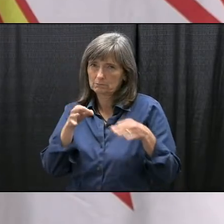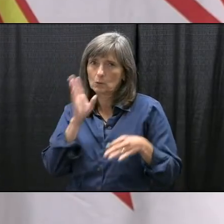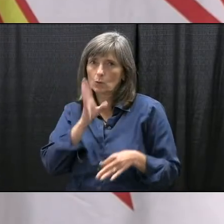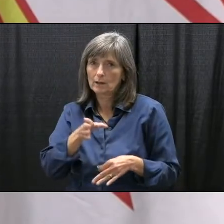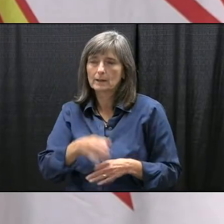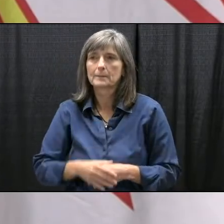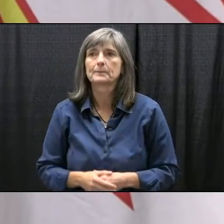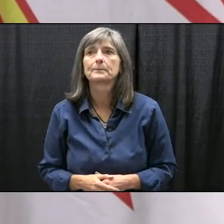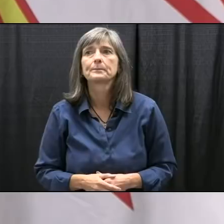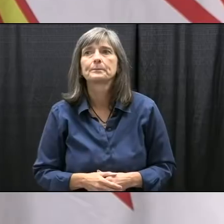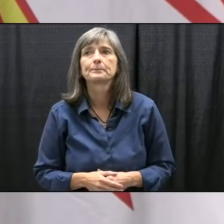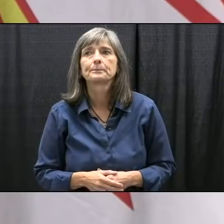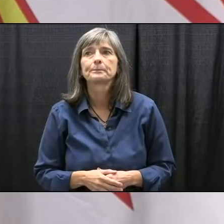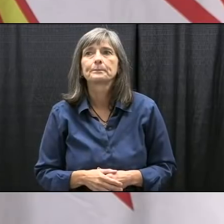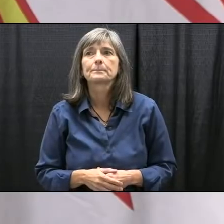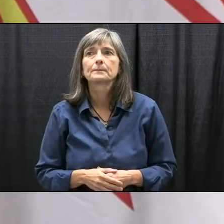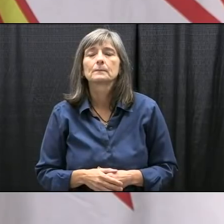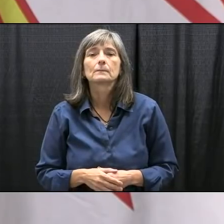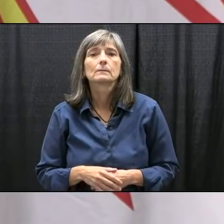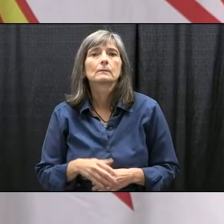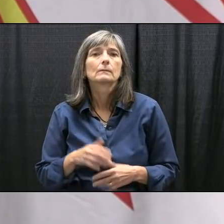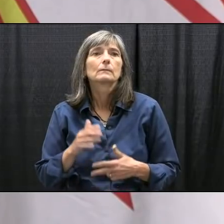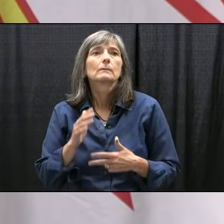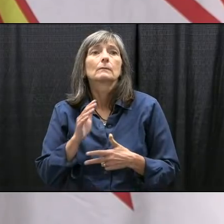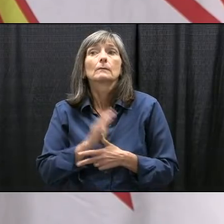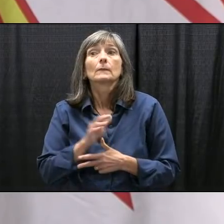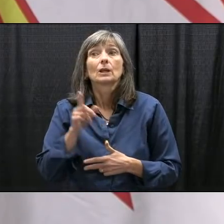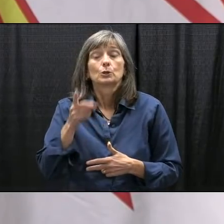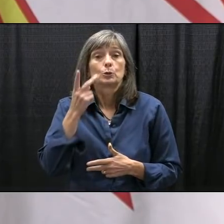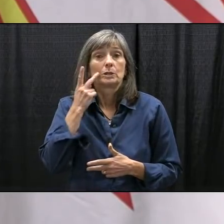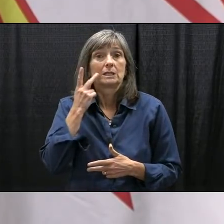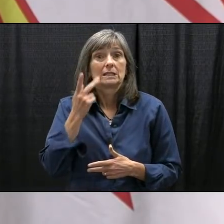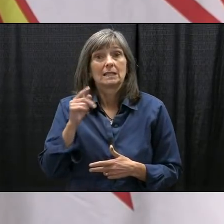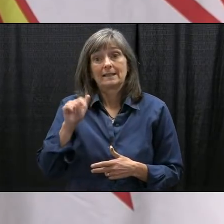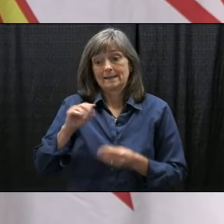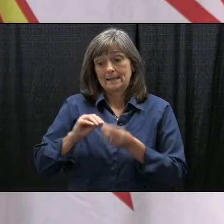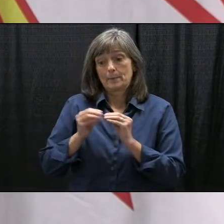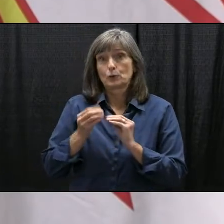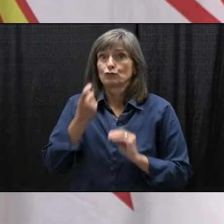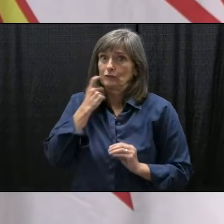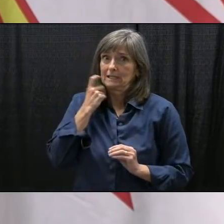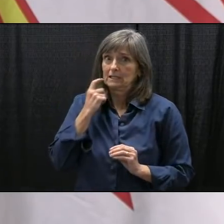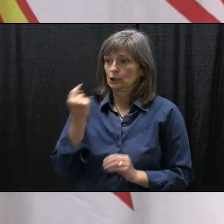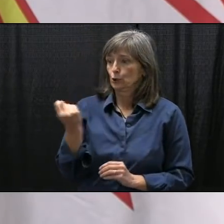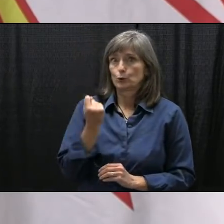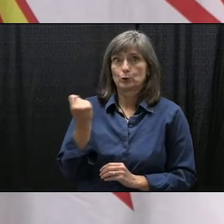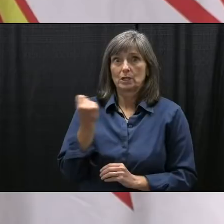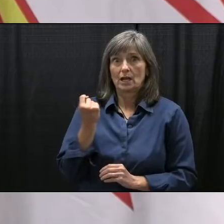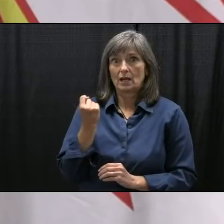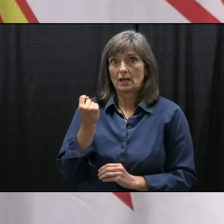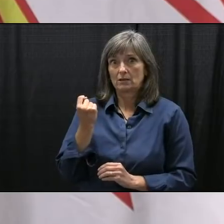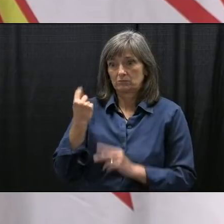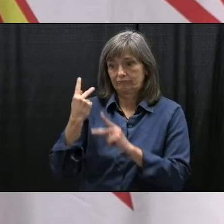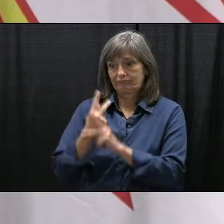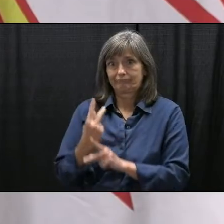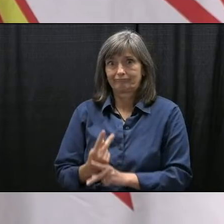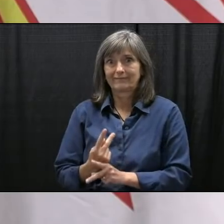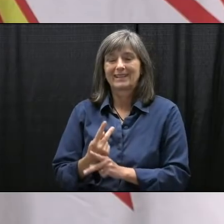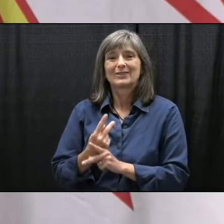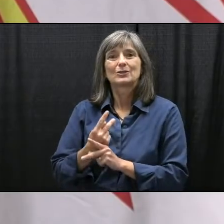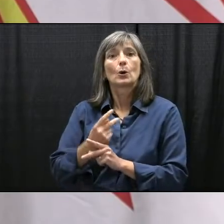So regarding the slides that you're going to see, the numbers were crunched on Tuesday, and so the data from Tuesday and Wednesday is